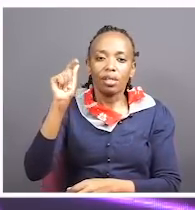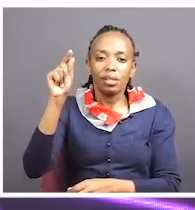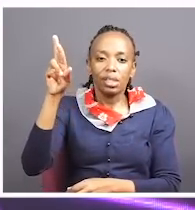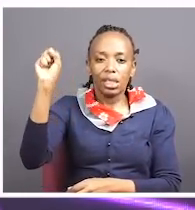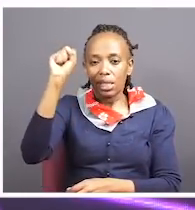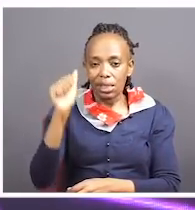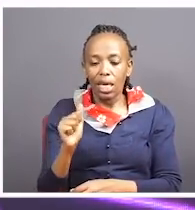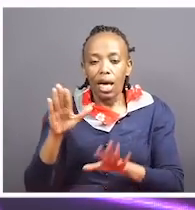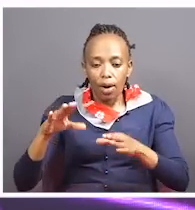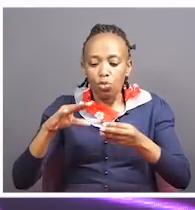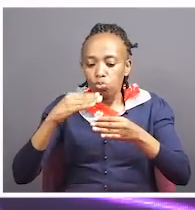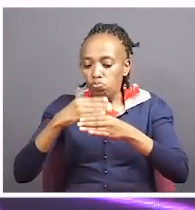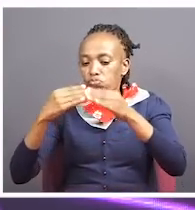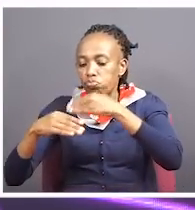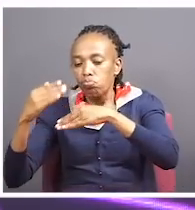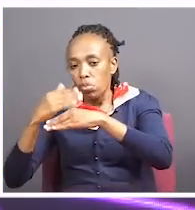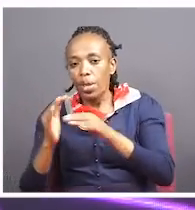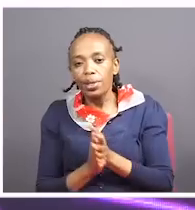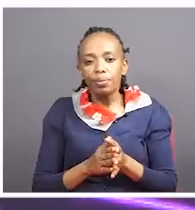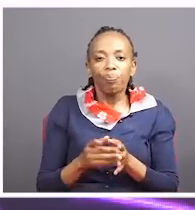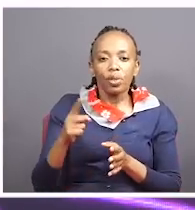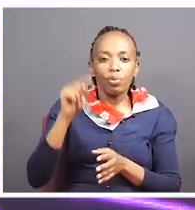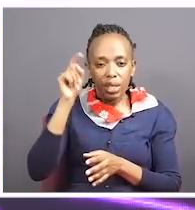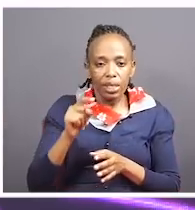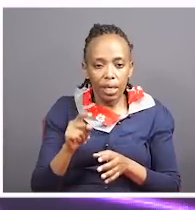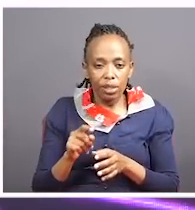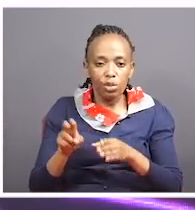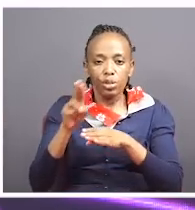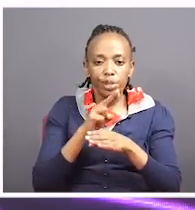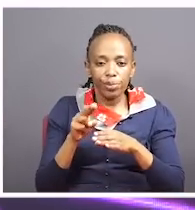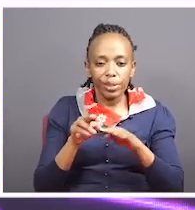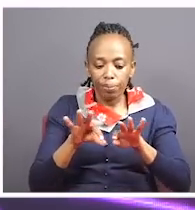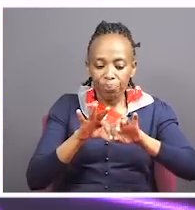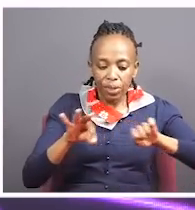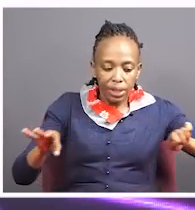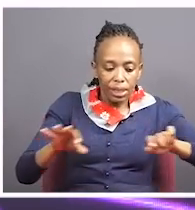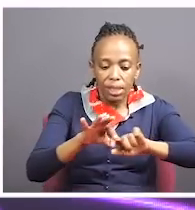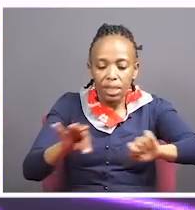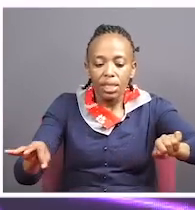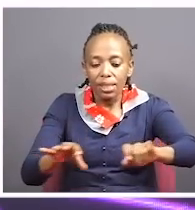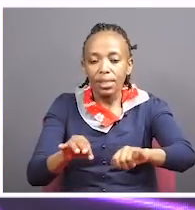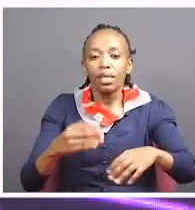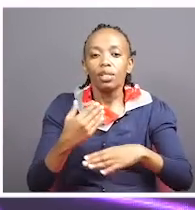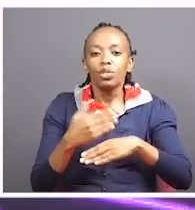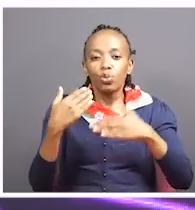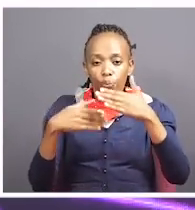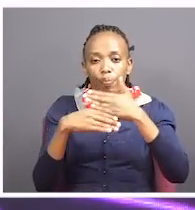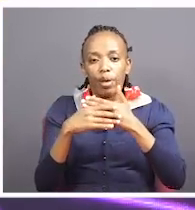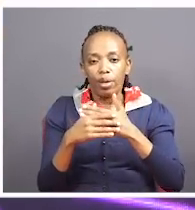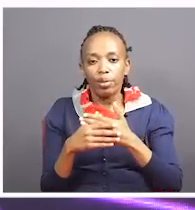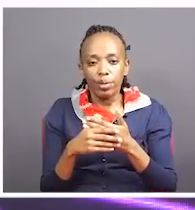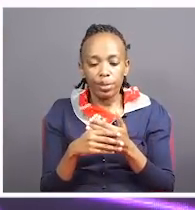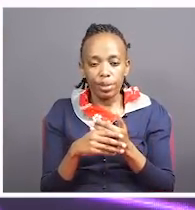how to put the structures of a building. And we were required to use sticks, you know, to build